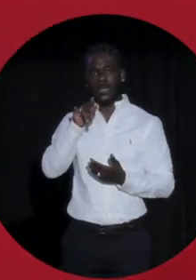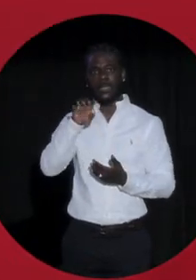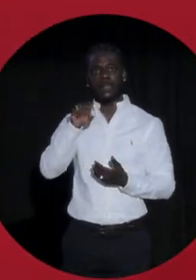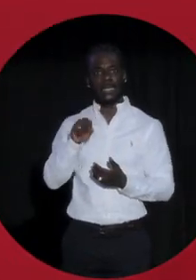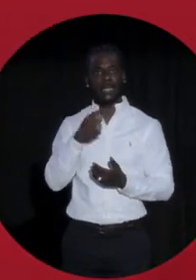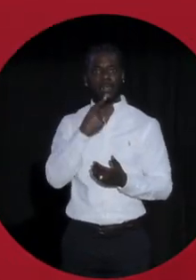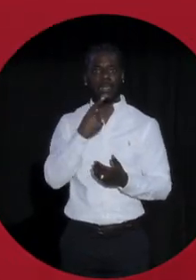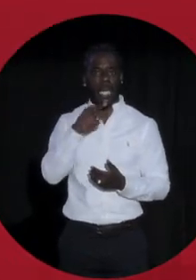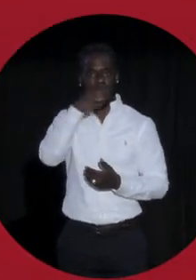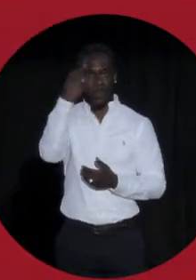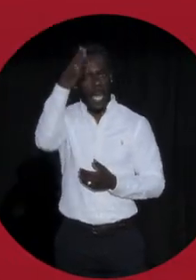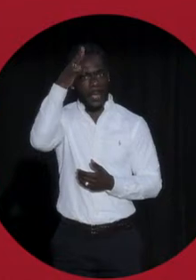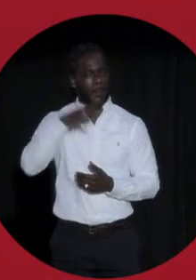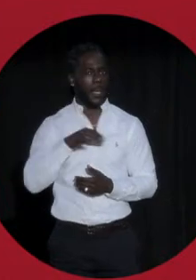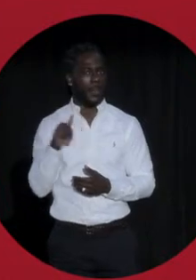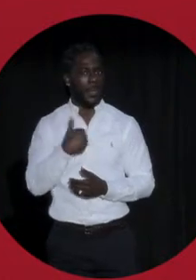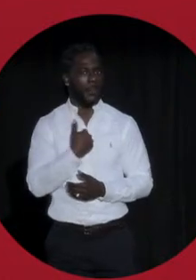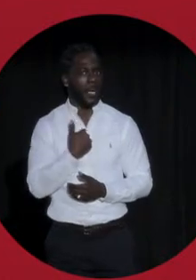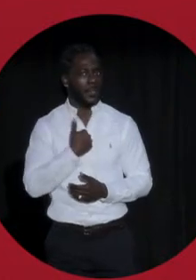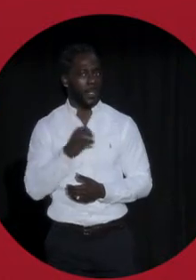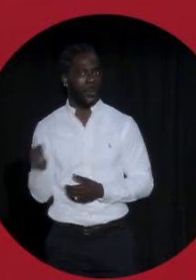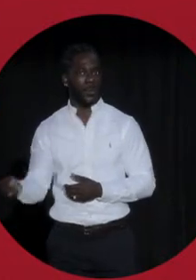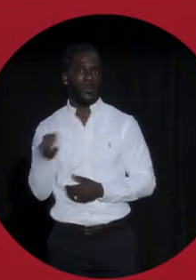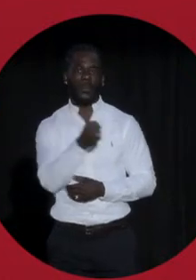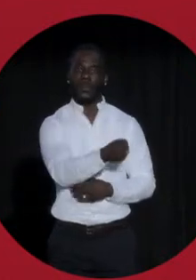me return to prison